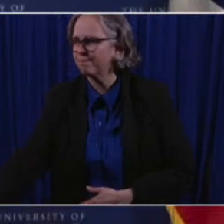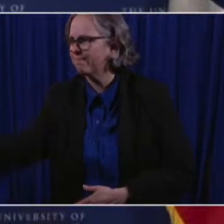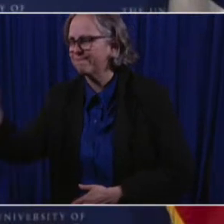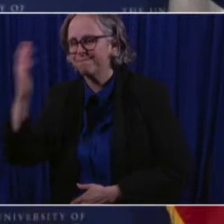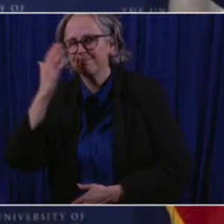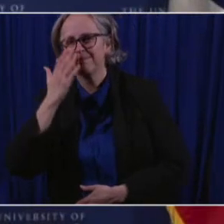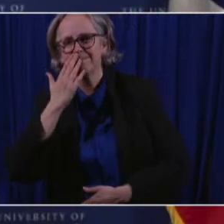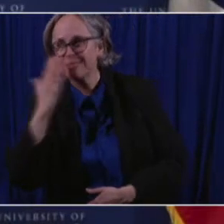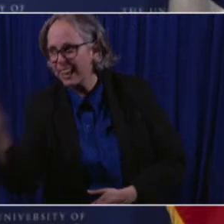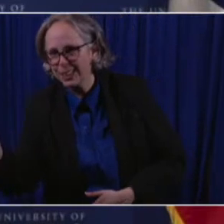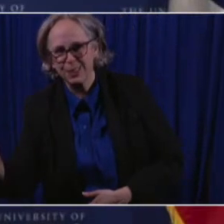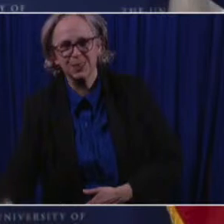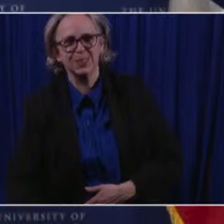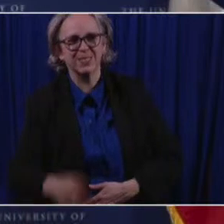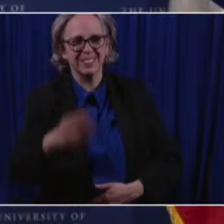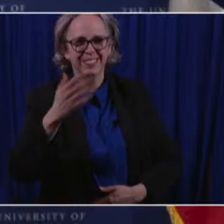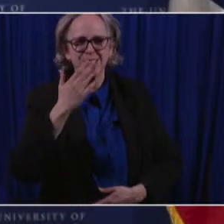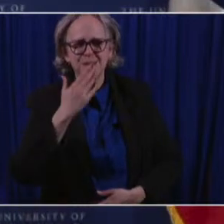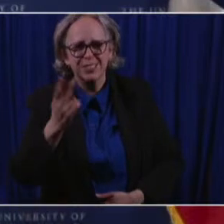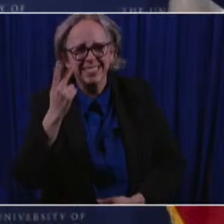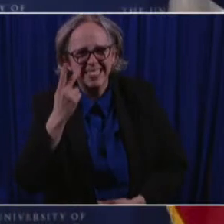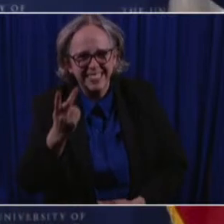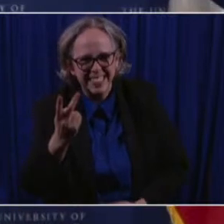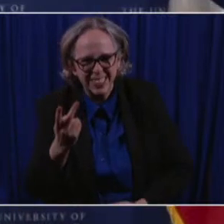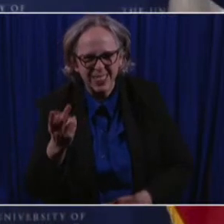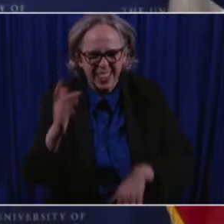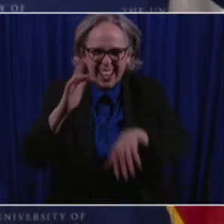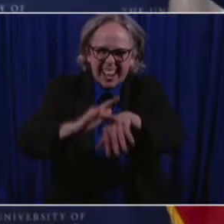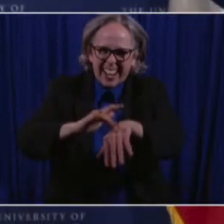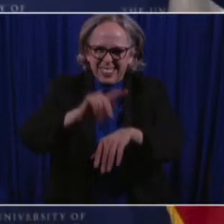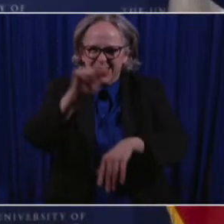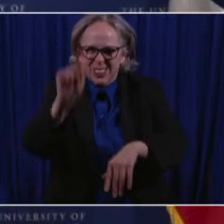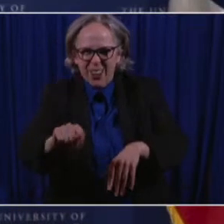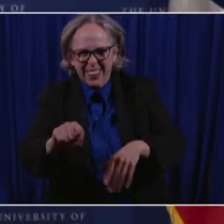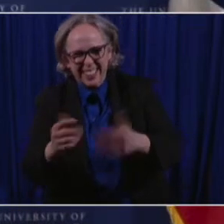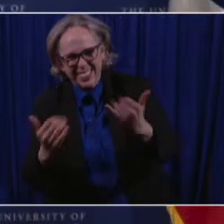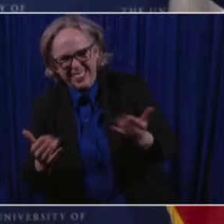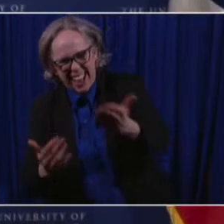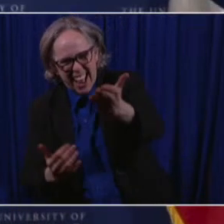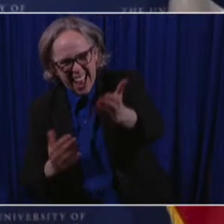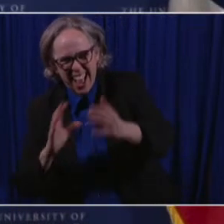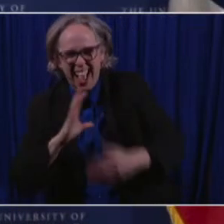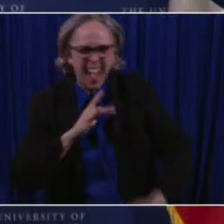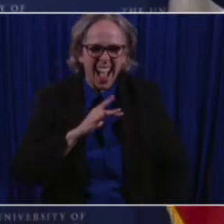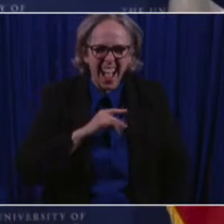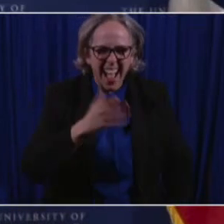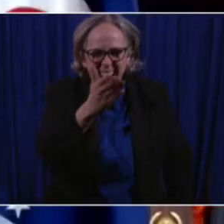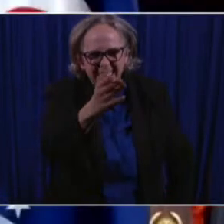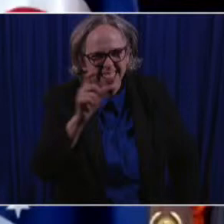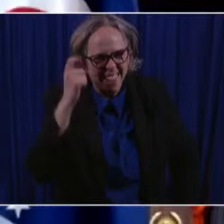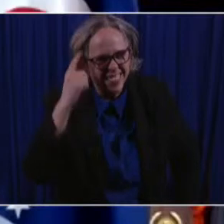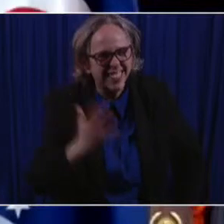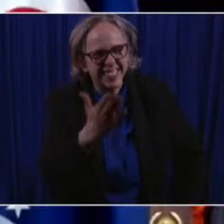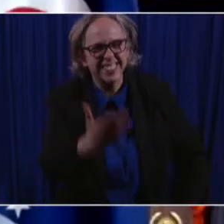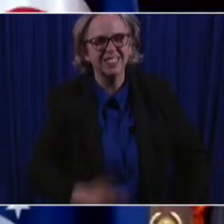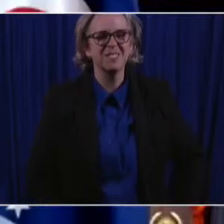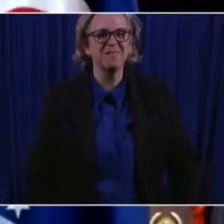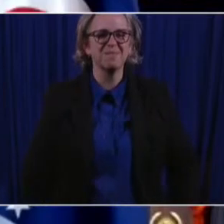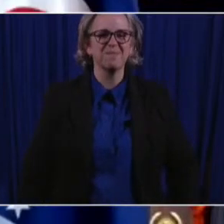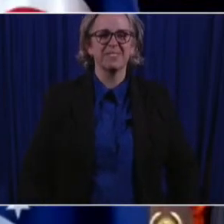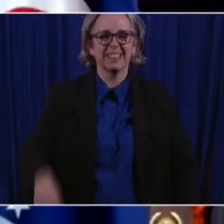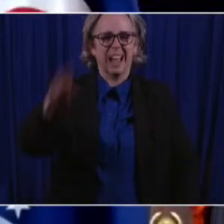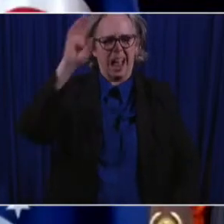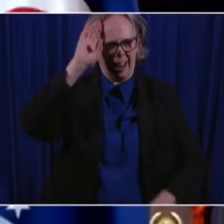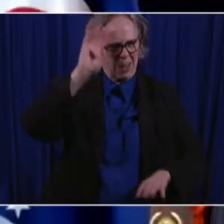It's good to see you up in Toledo today. I I know that I've been talking a lot about the